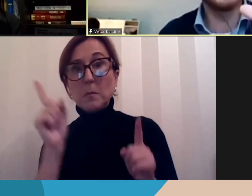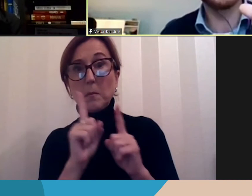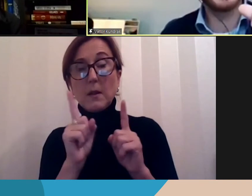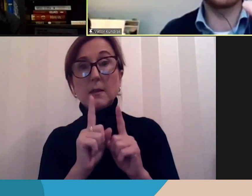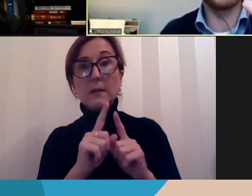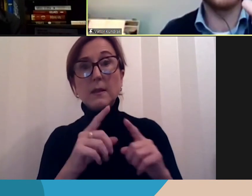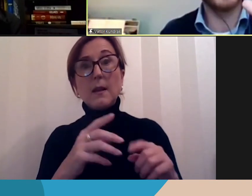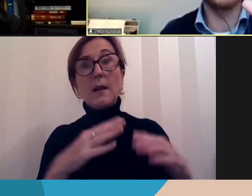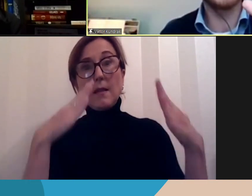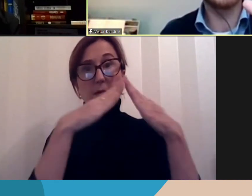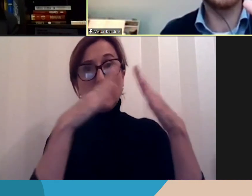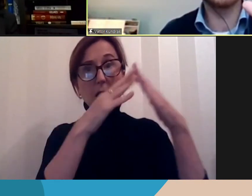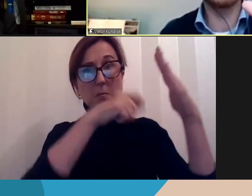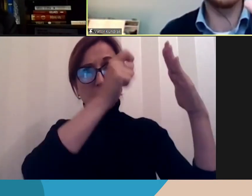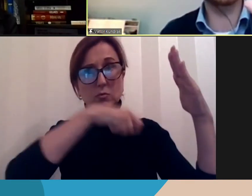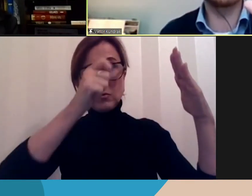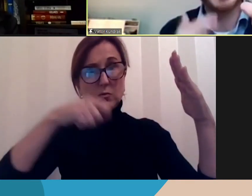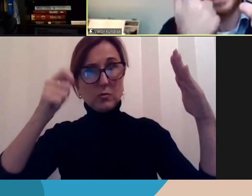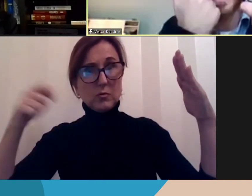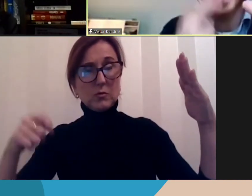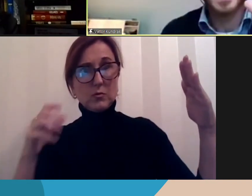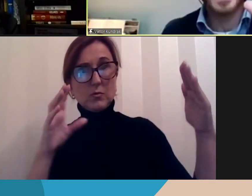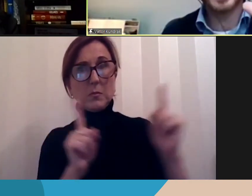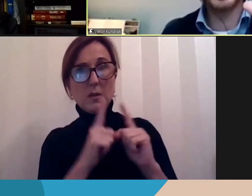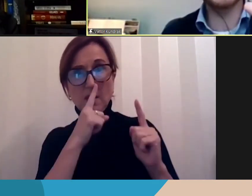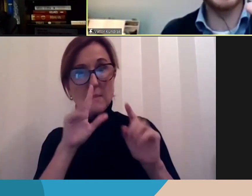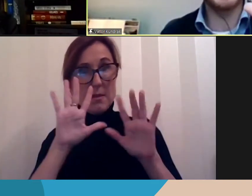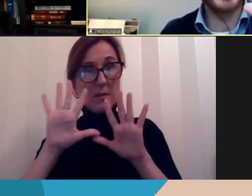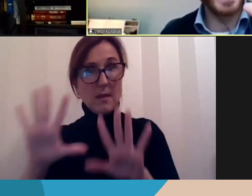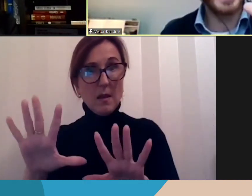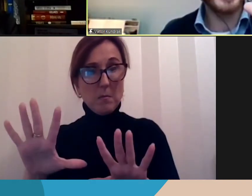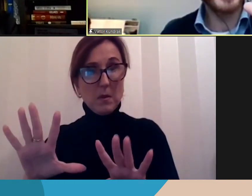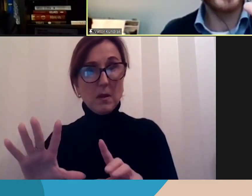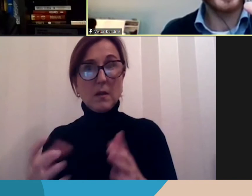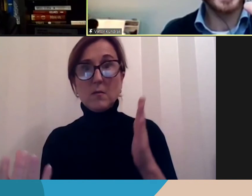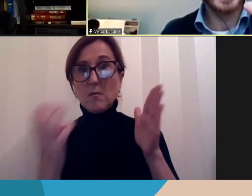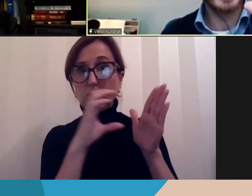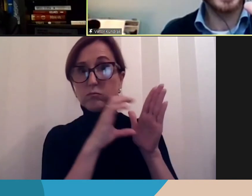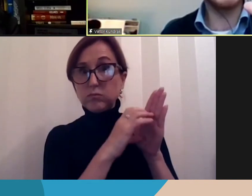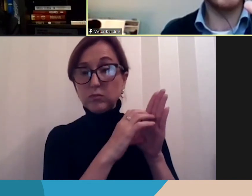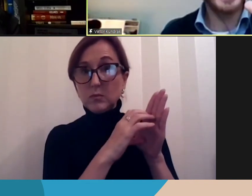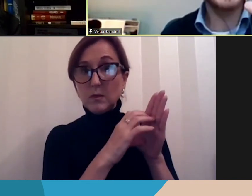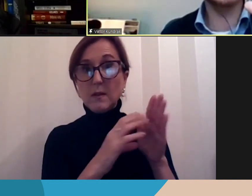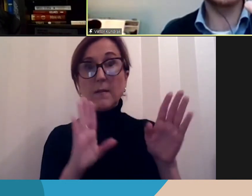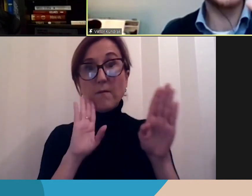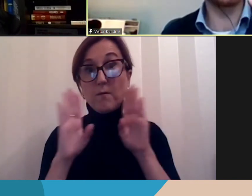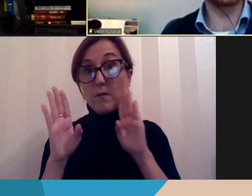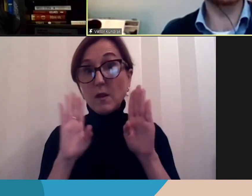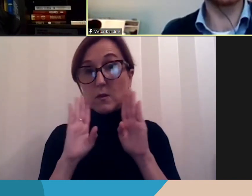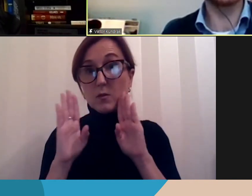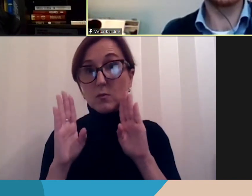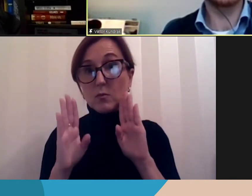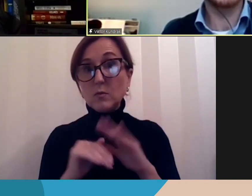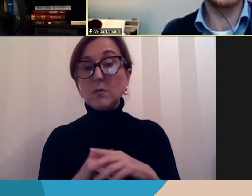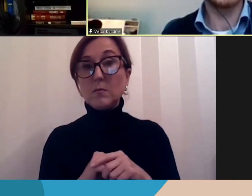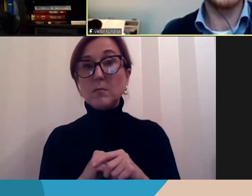my own Facebook wall? Who has the right to slander me with a racist